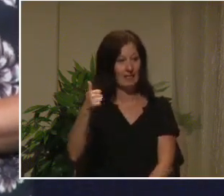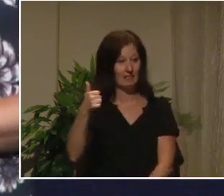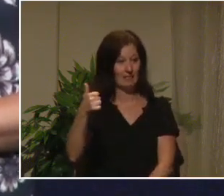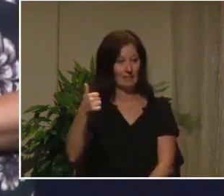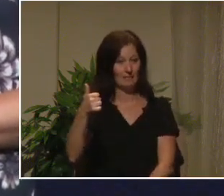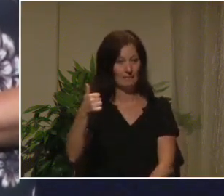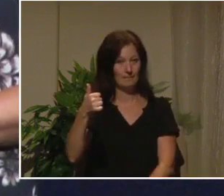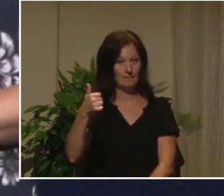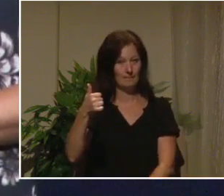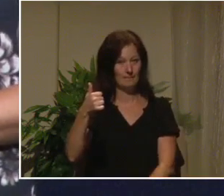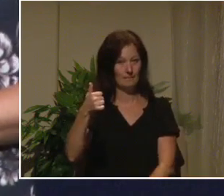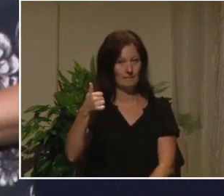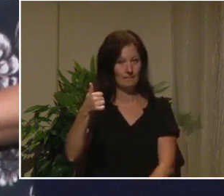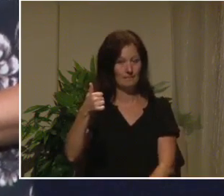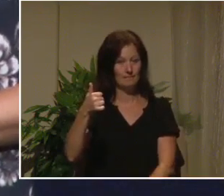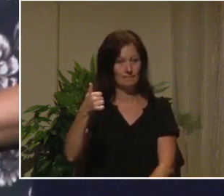10th.